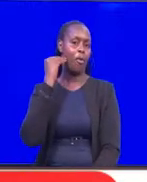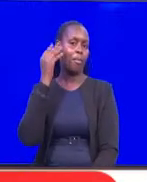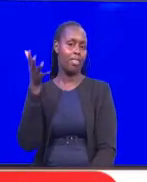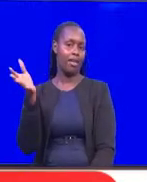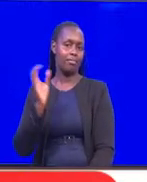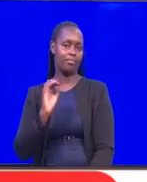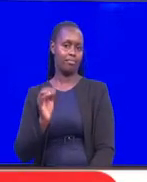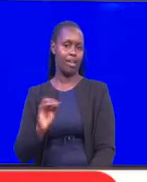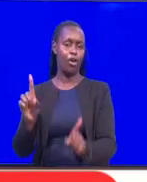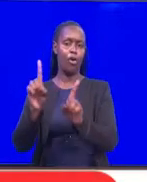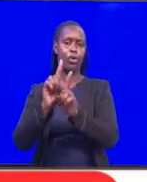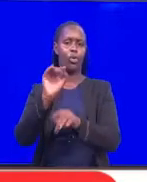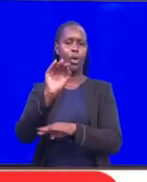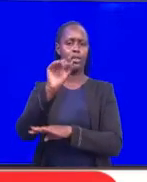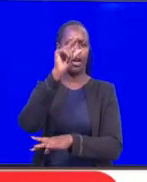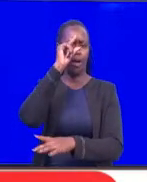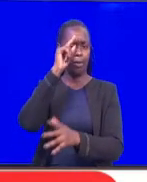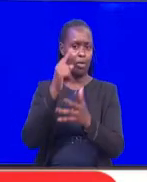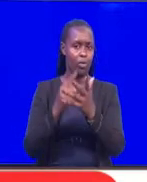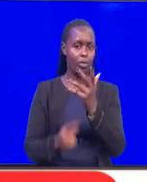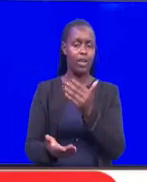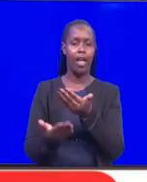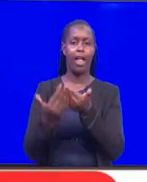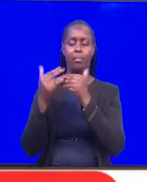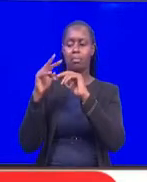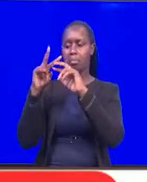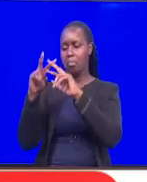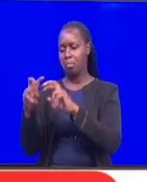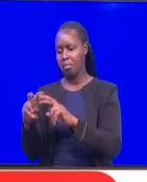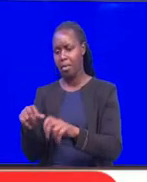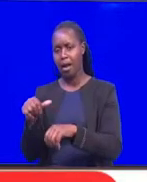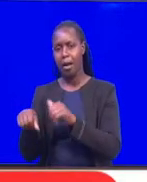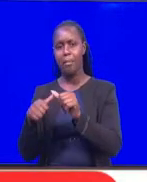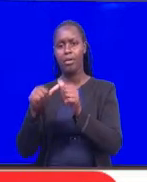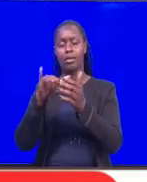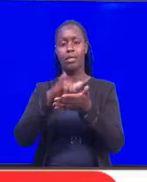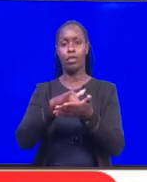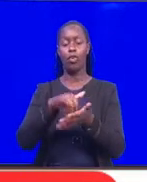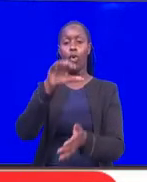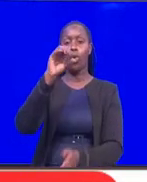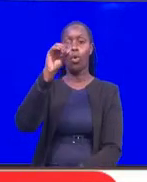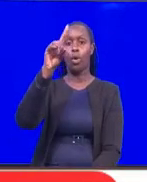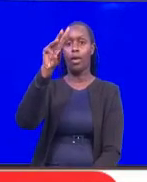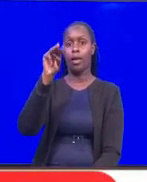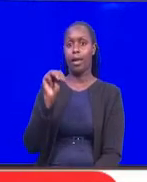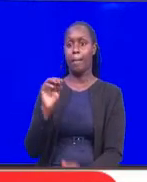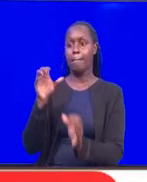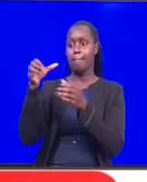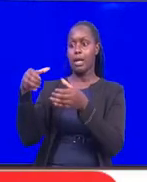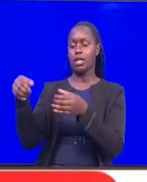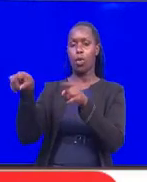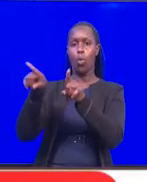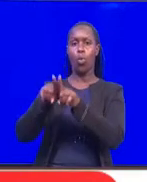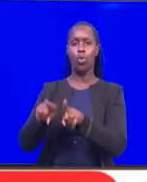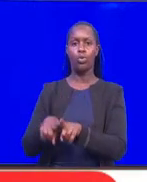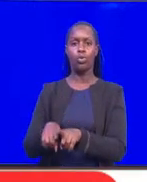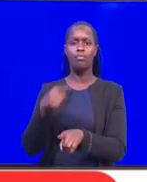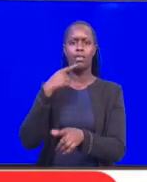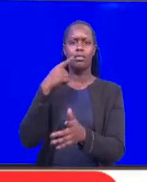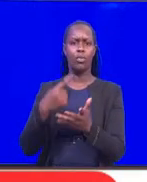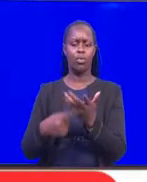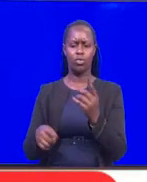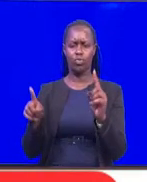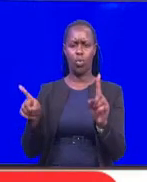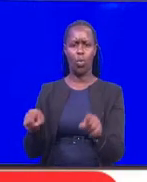government to help with investigations into the incident. The ODM party has also come out strongly to condemn the attack